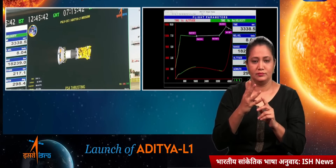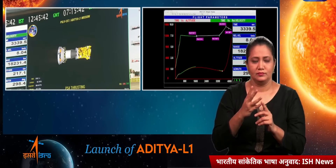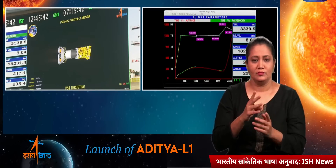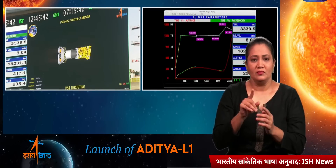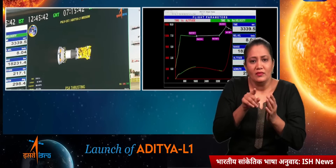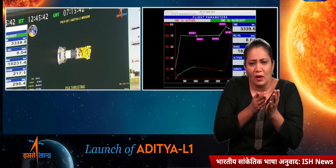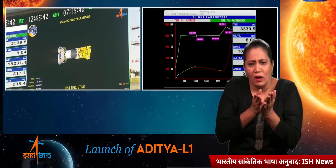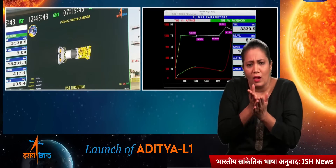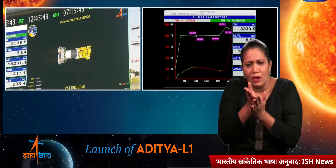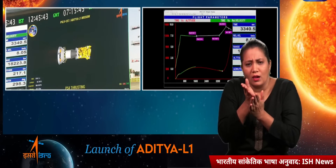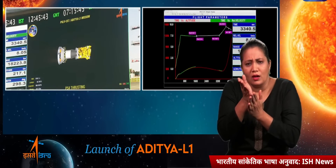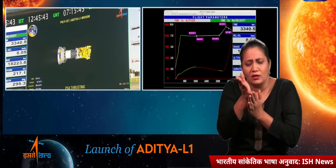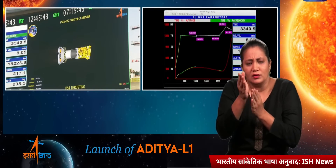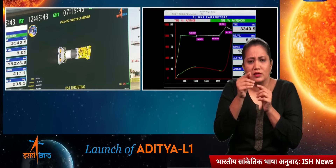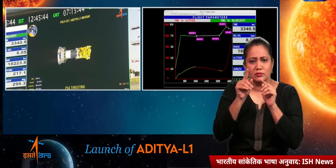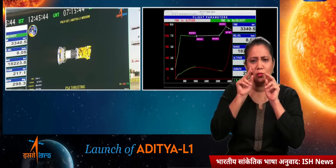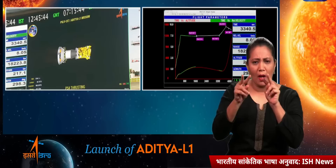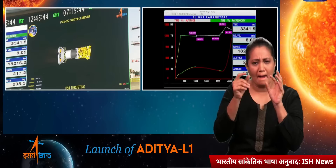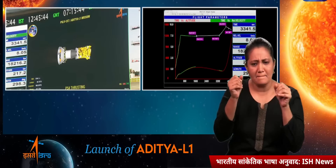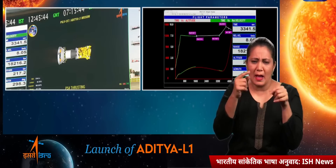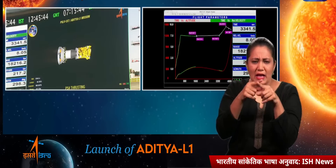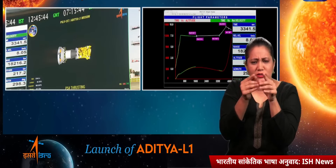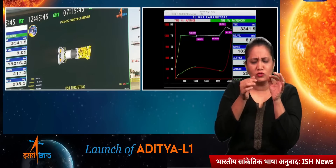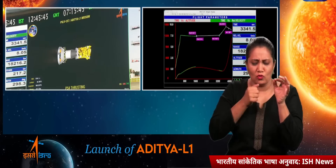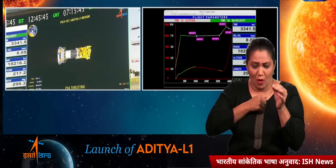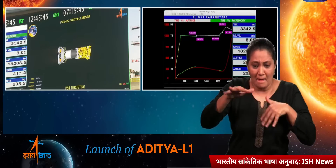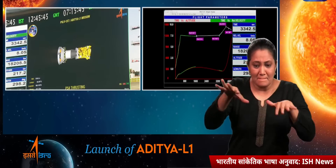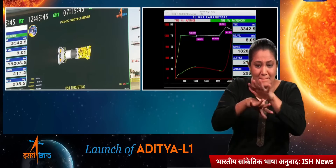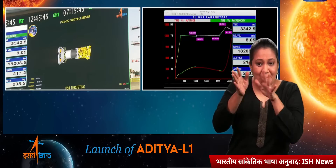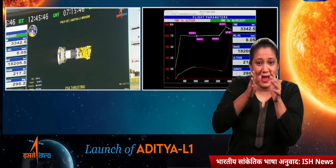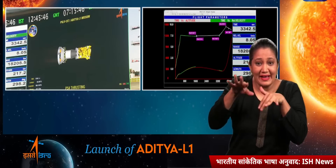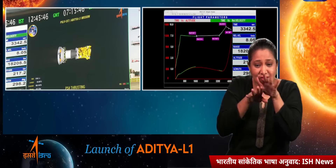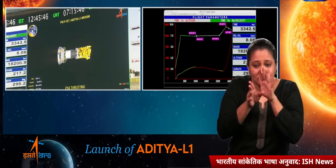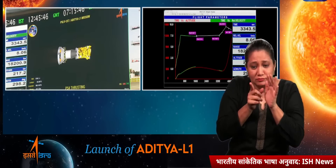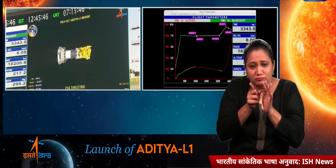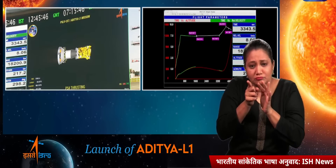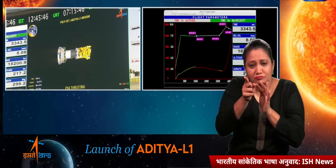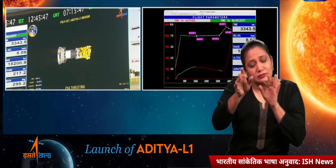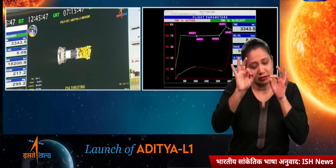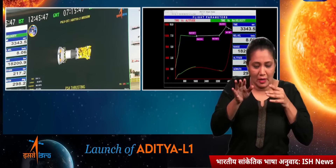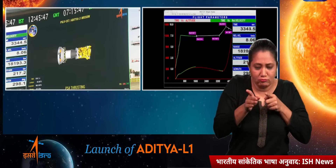trajectory closely matching the prediction.